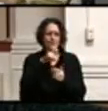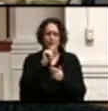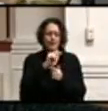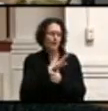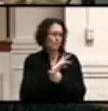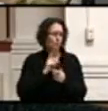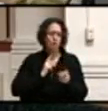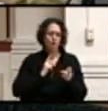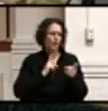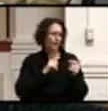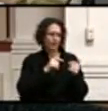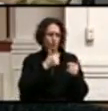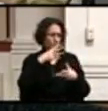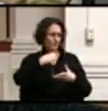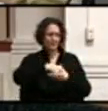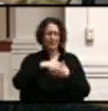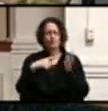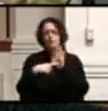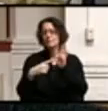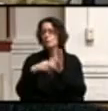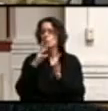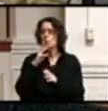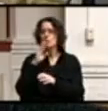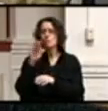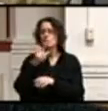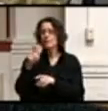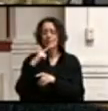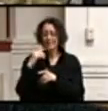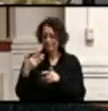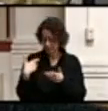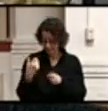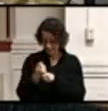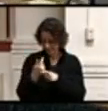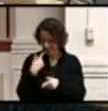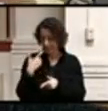But in an effort to